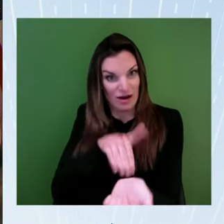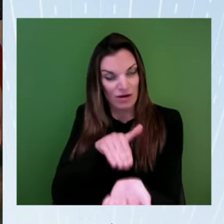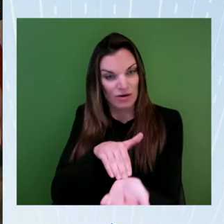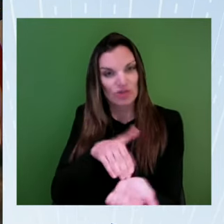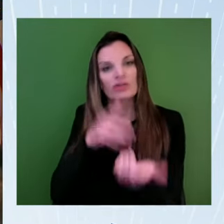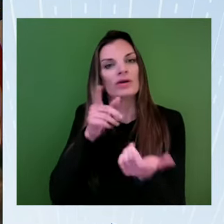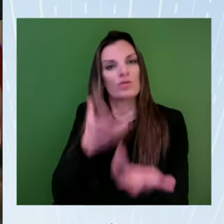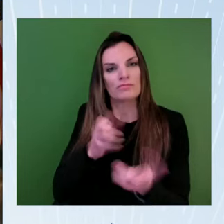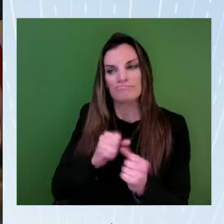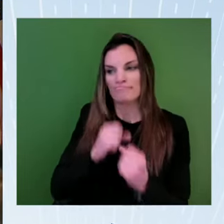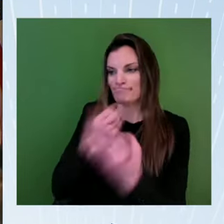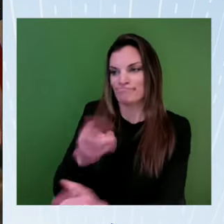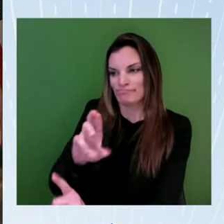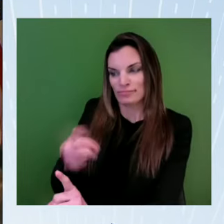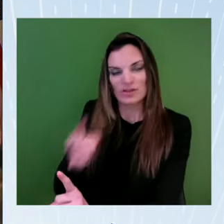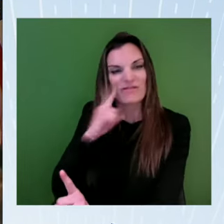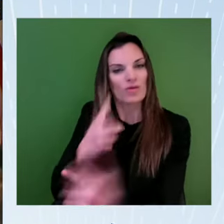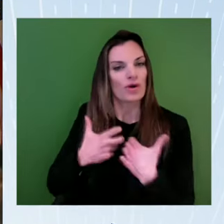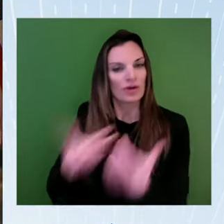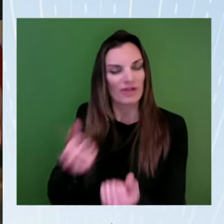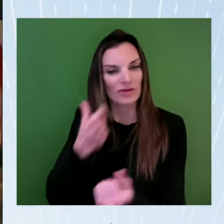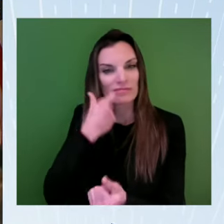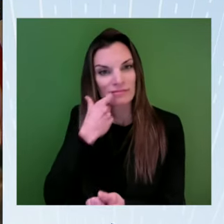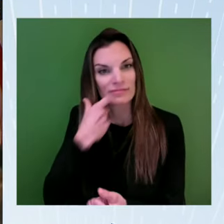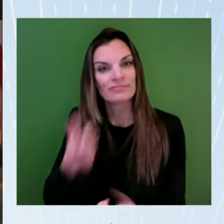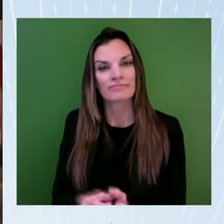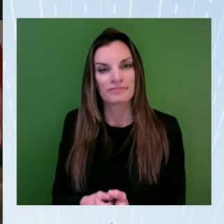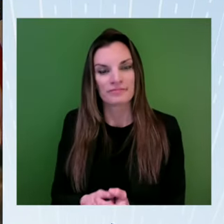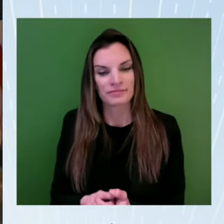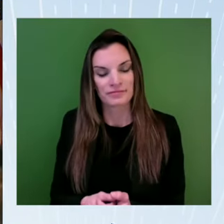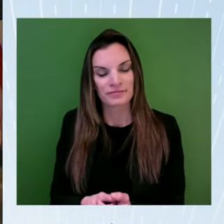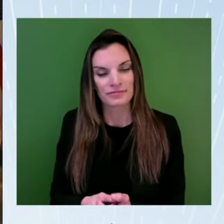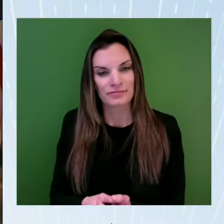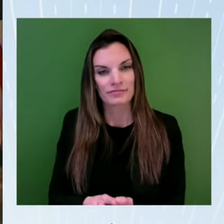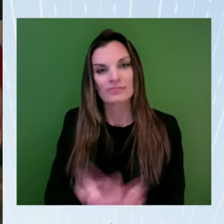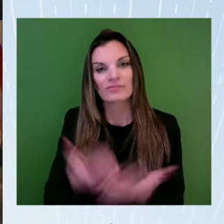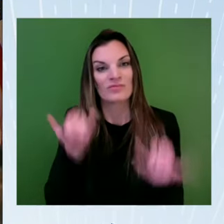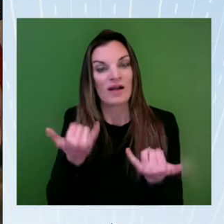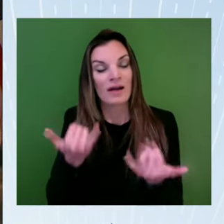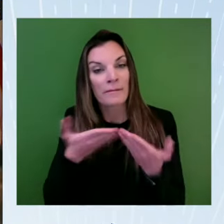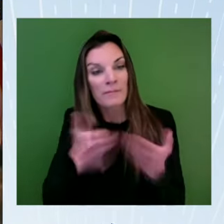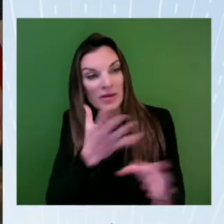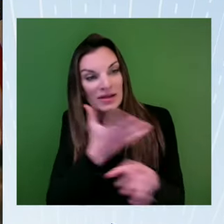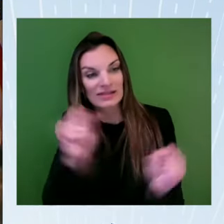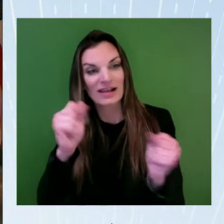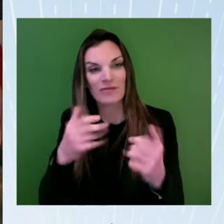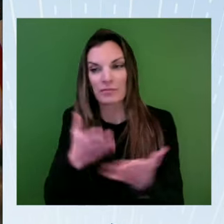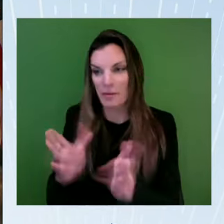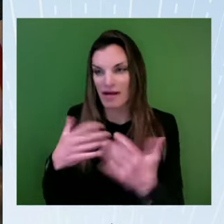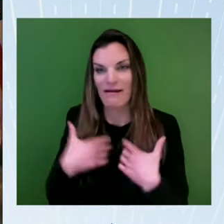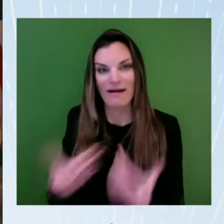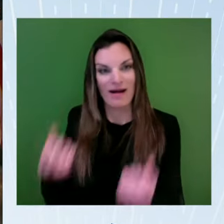as a result of these efforts across the public health and public safety, we're already seeing results. We've now had